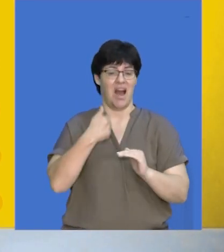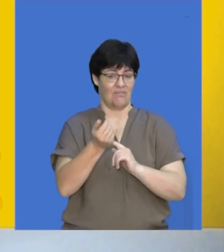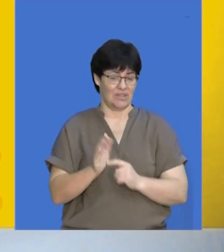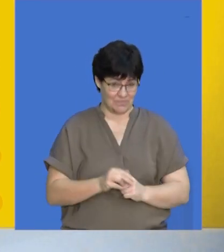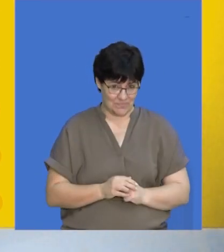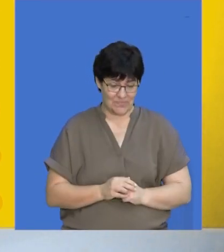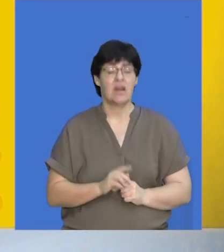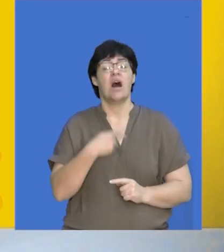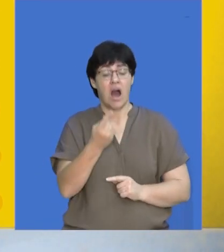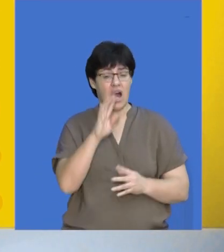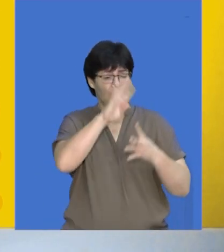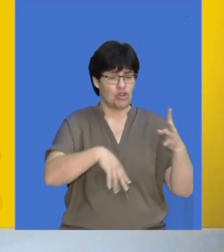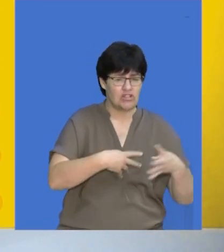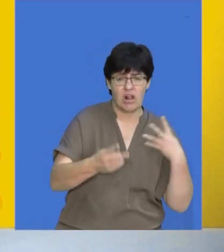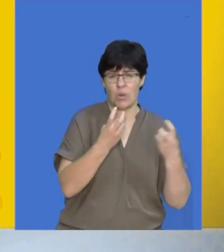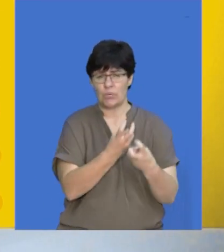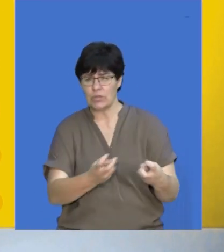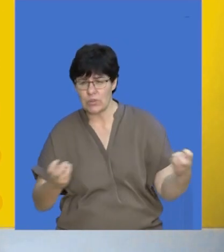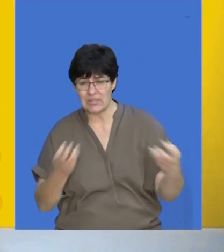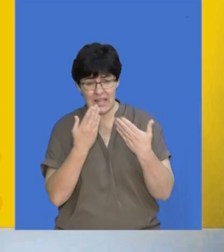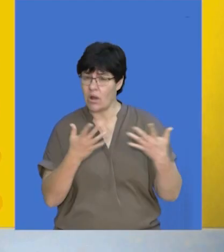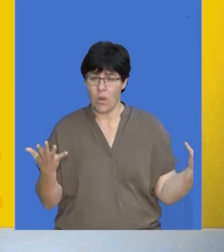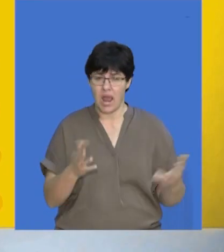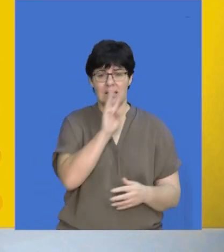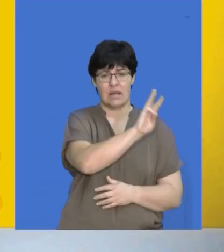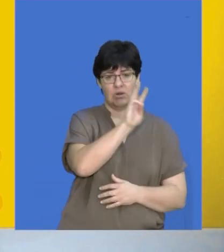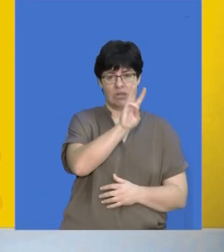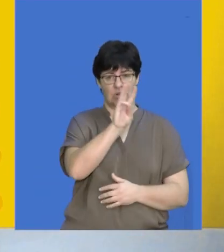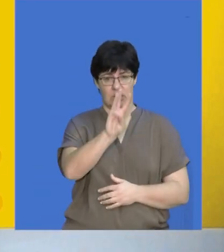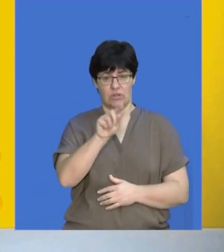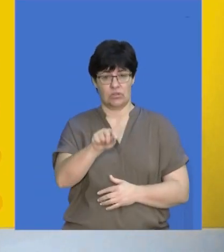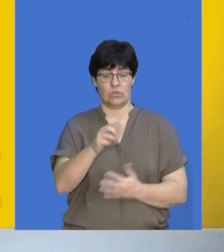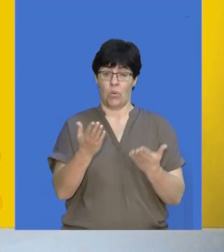more of our schedule and study resources, visit